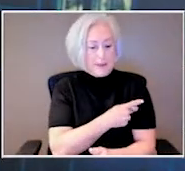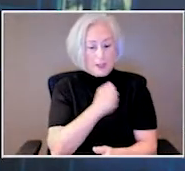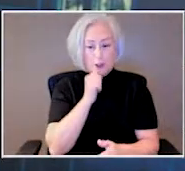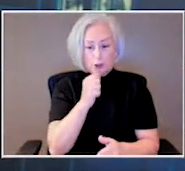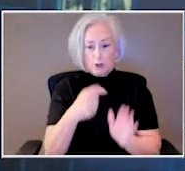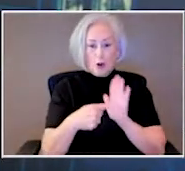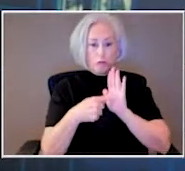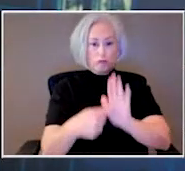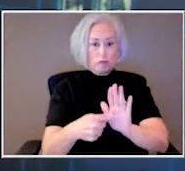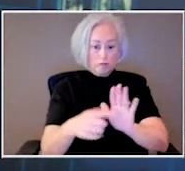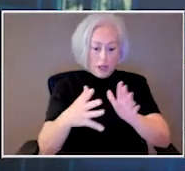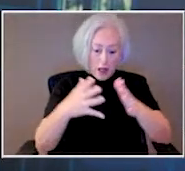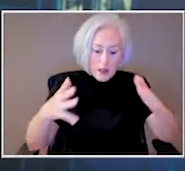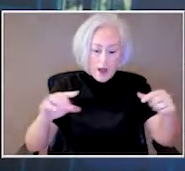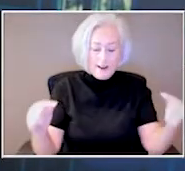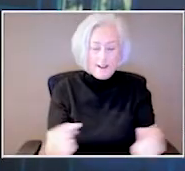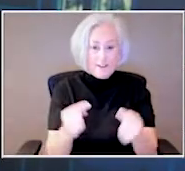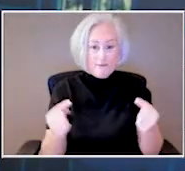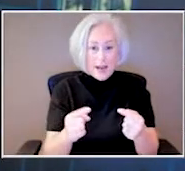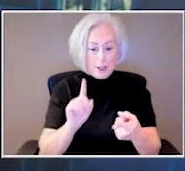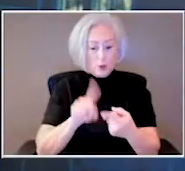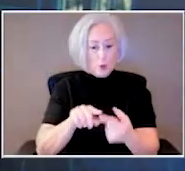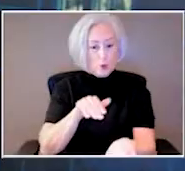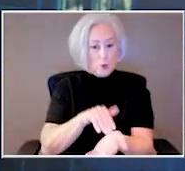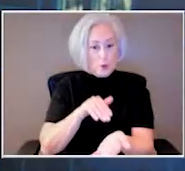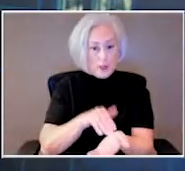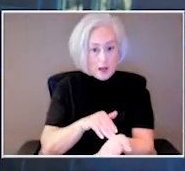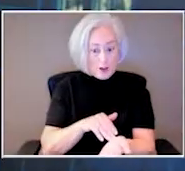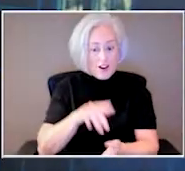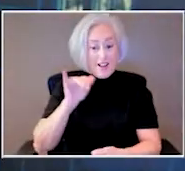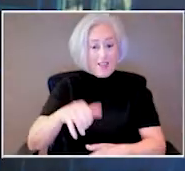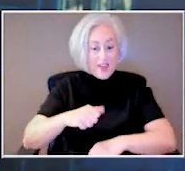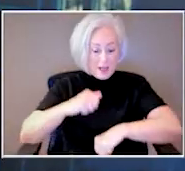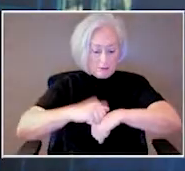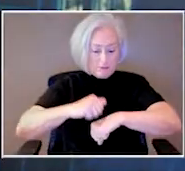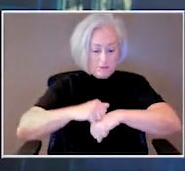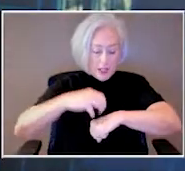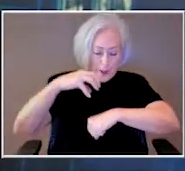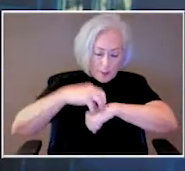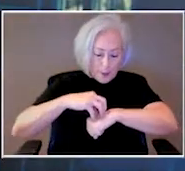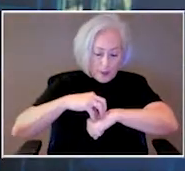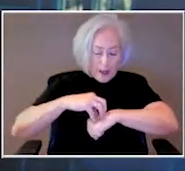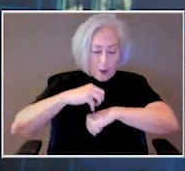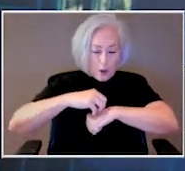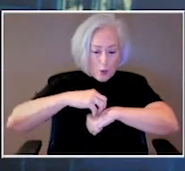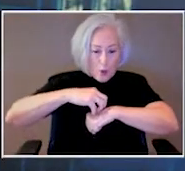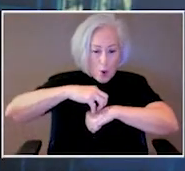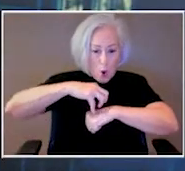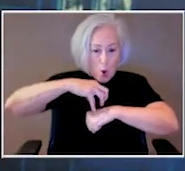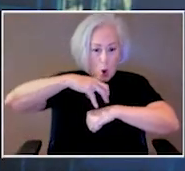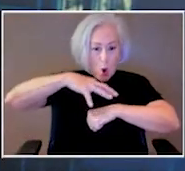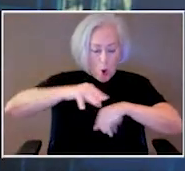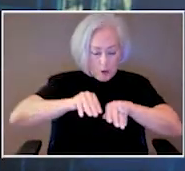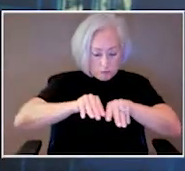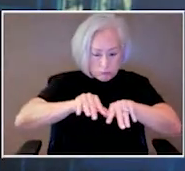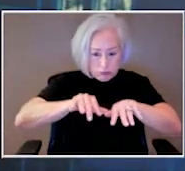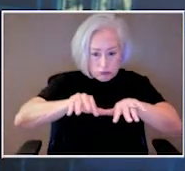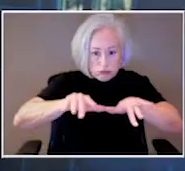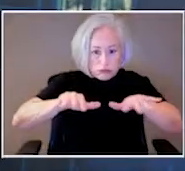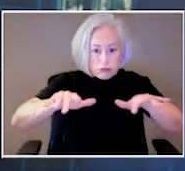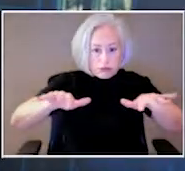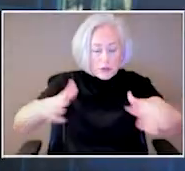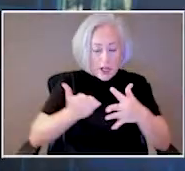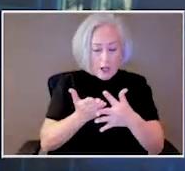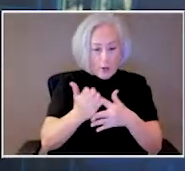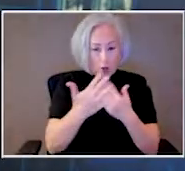doctor. It would have grown, it would have invaded into other structures and then spread through her blood system